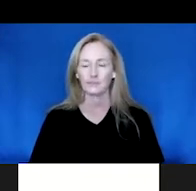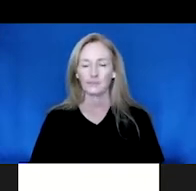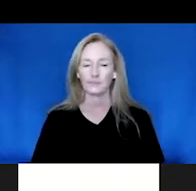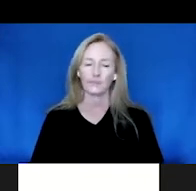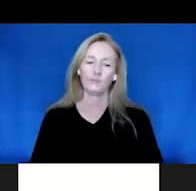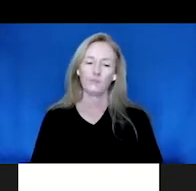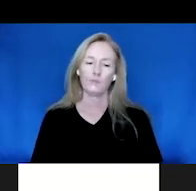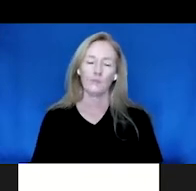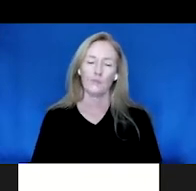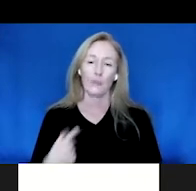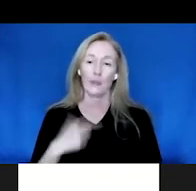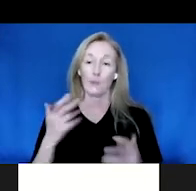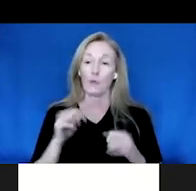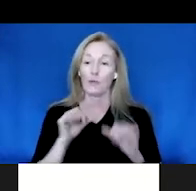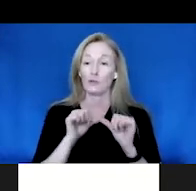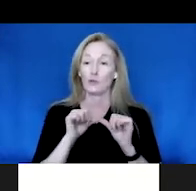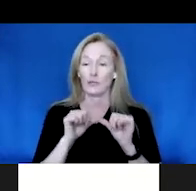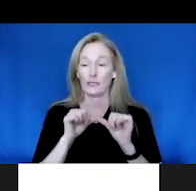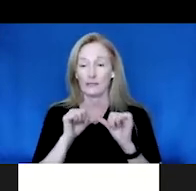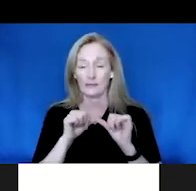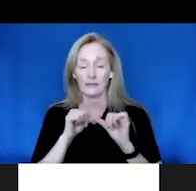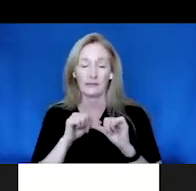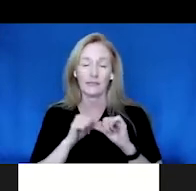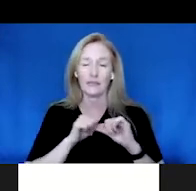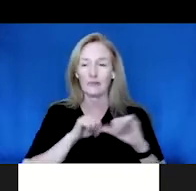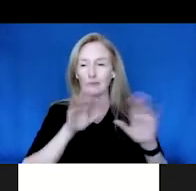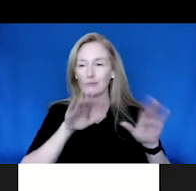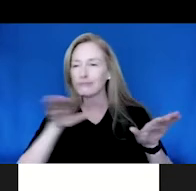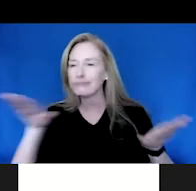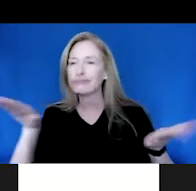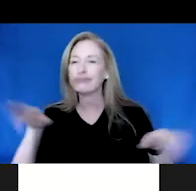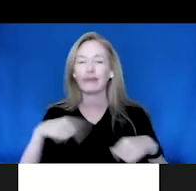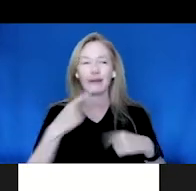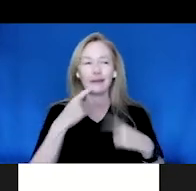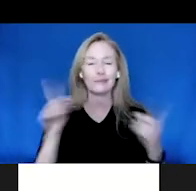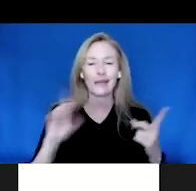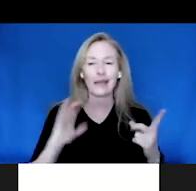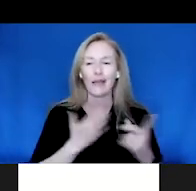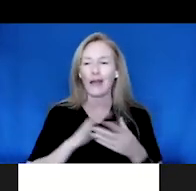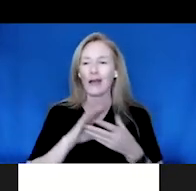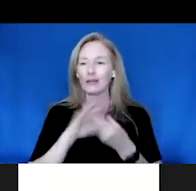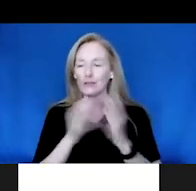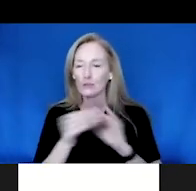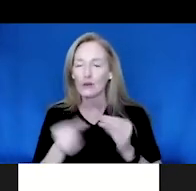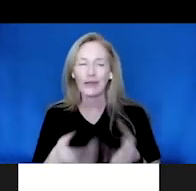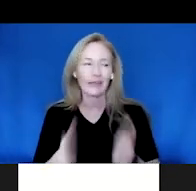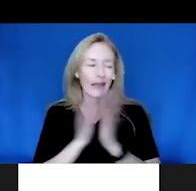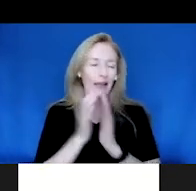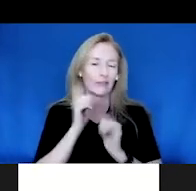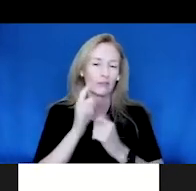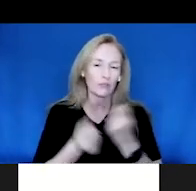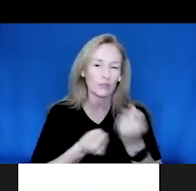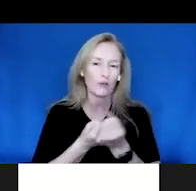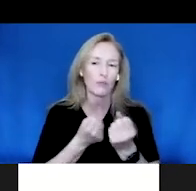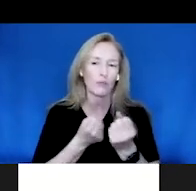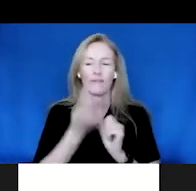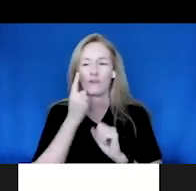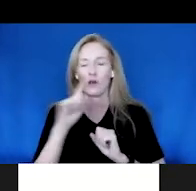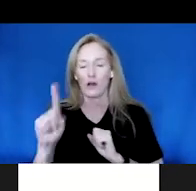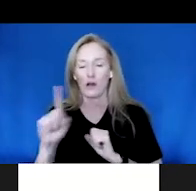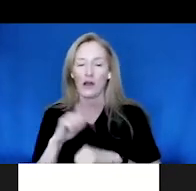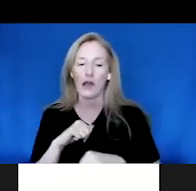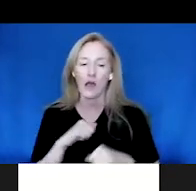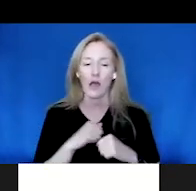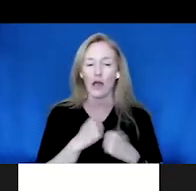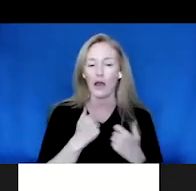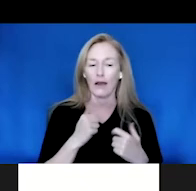continue to raise our voice, our stories, and our support for the Indian healthcare system. and especially for maternal and